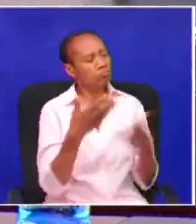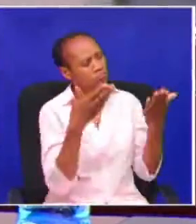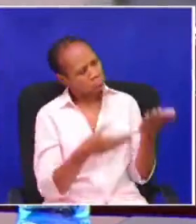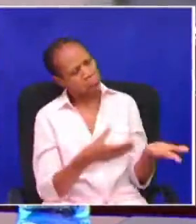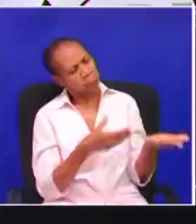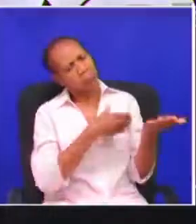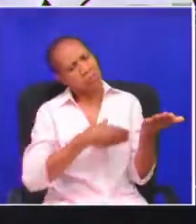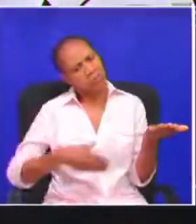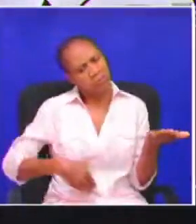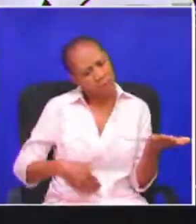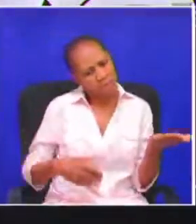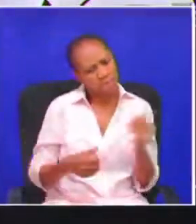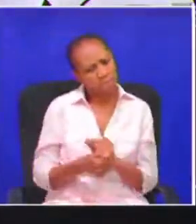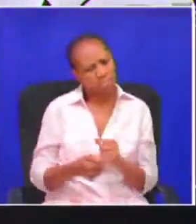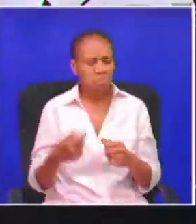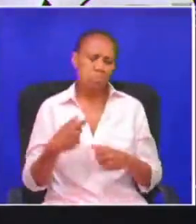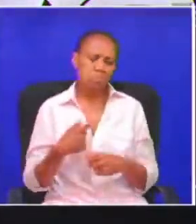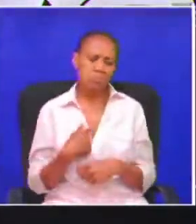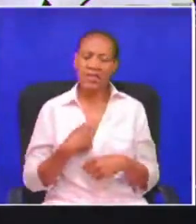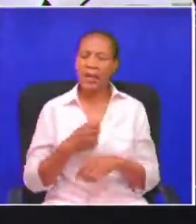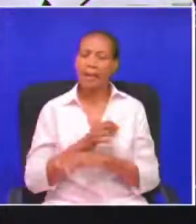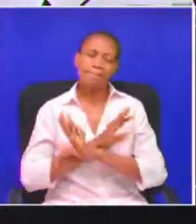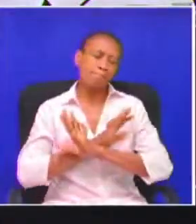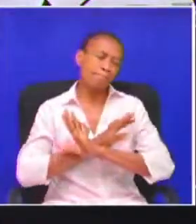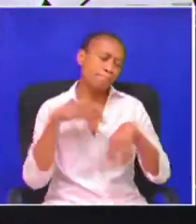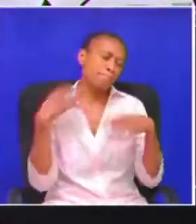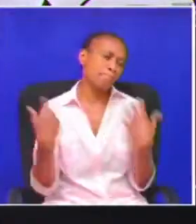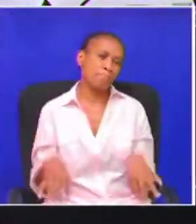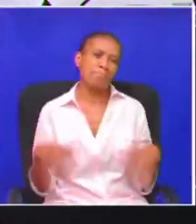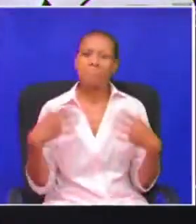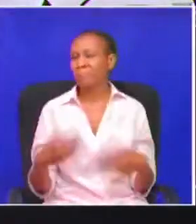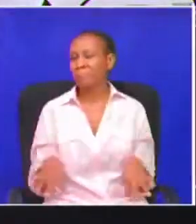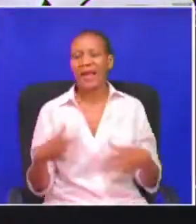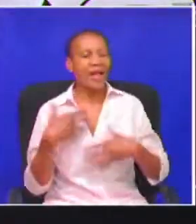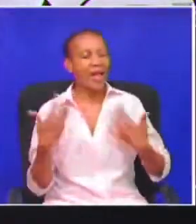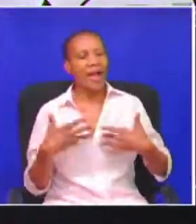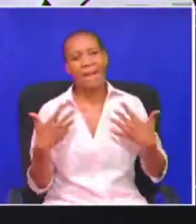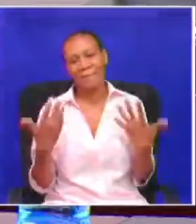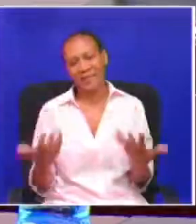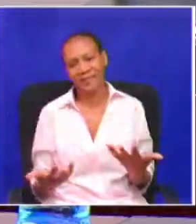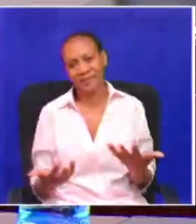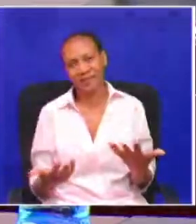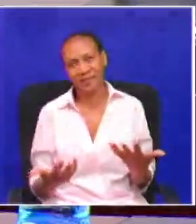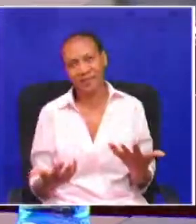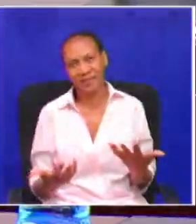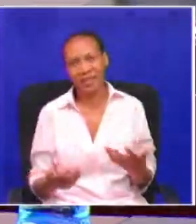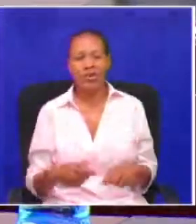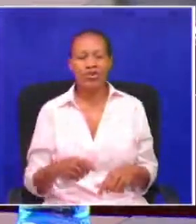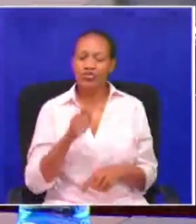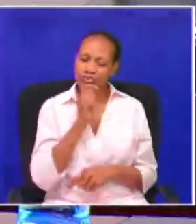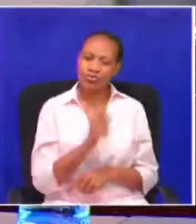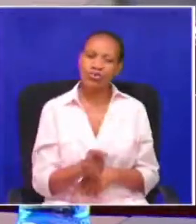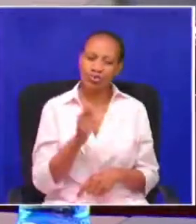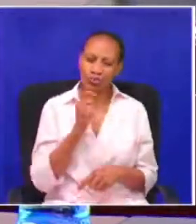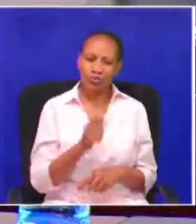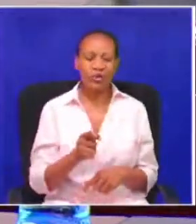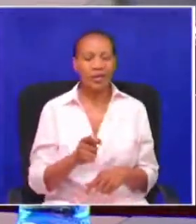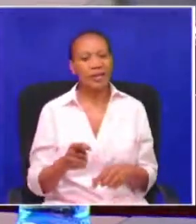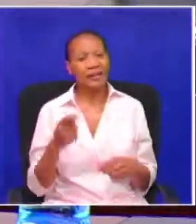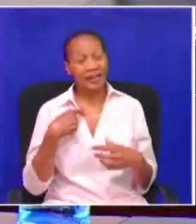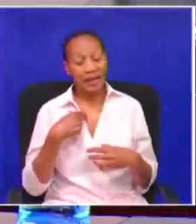President, I could not be happier because I have really dedicated